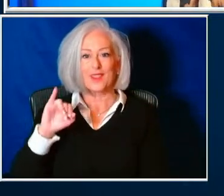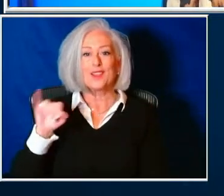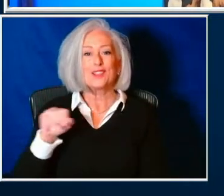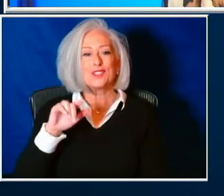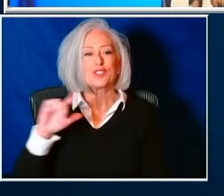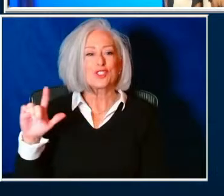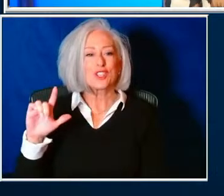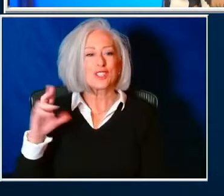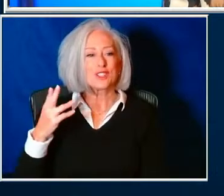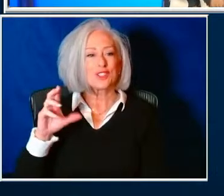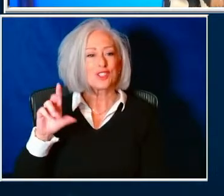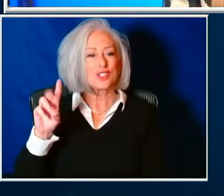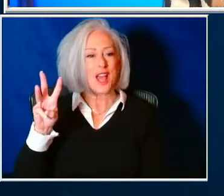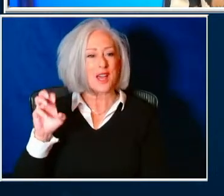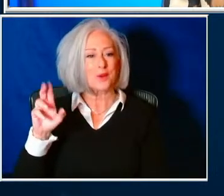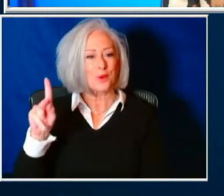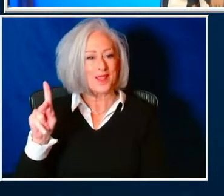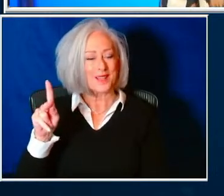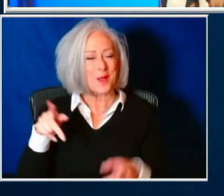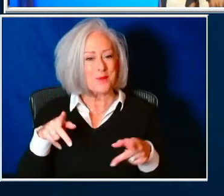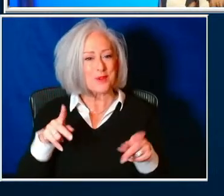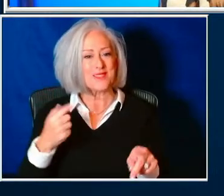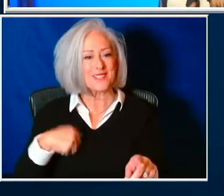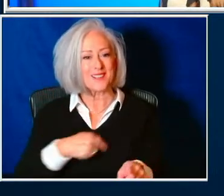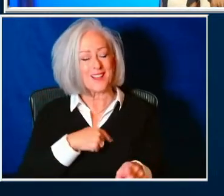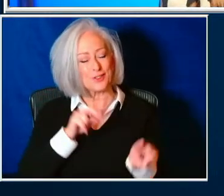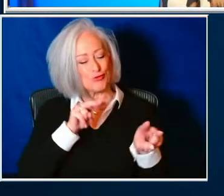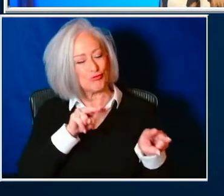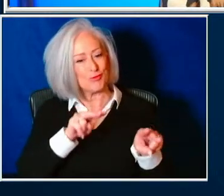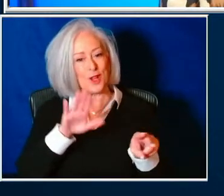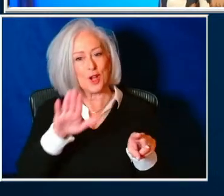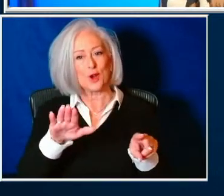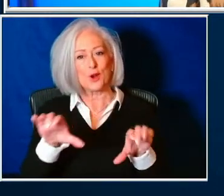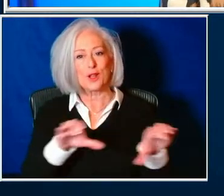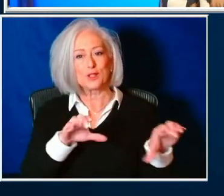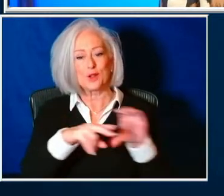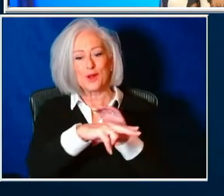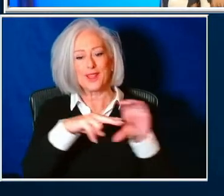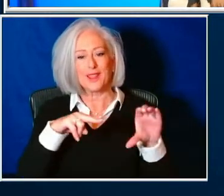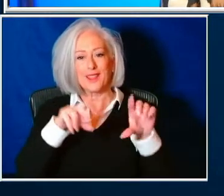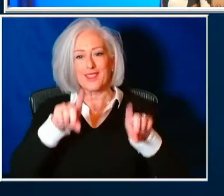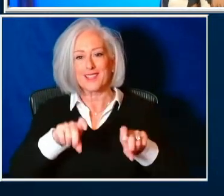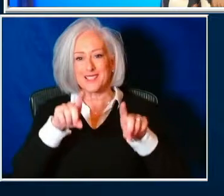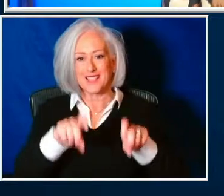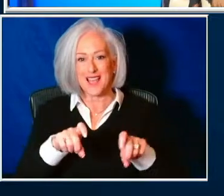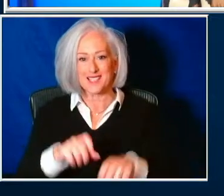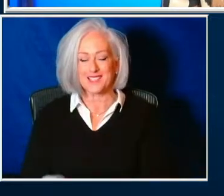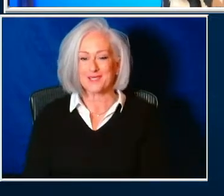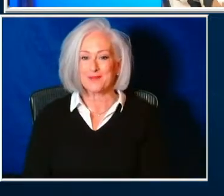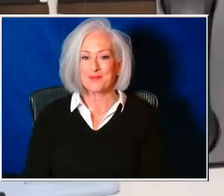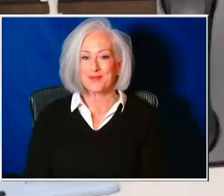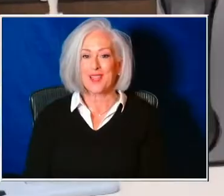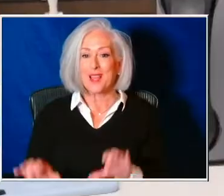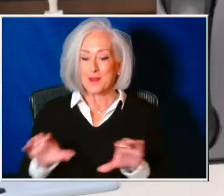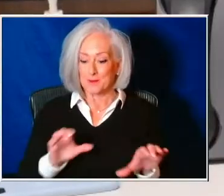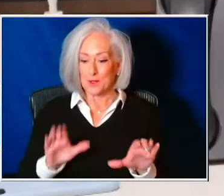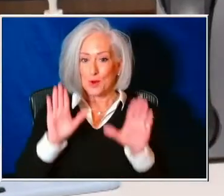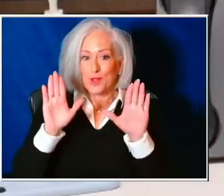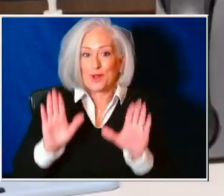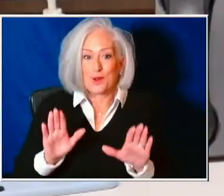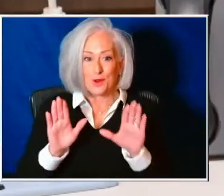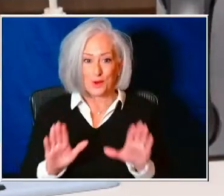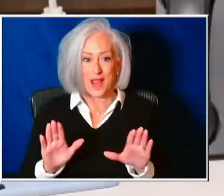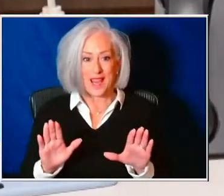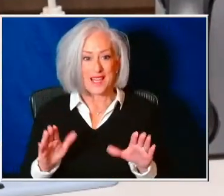few minutes. Good morning. How are you? I'm doing great. I did have a little anxiety last night because I want to get a really good